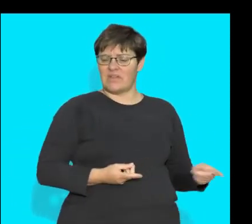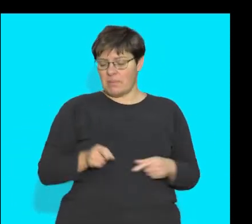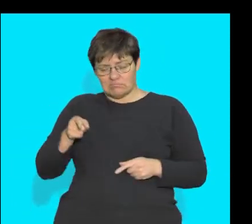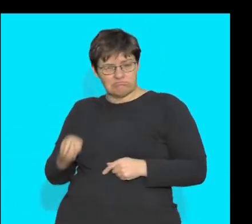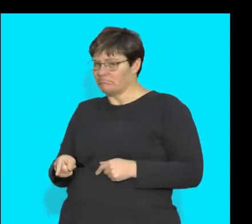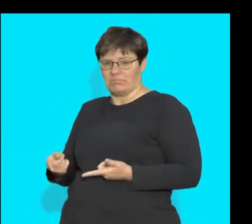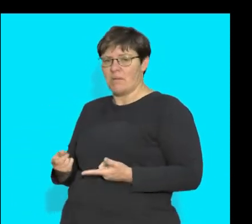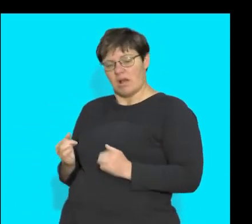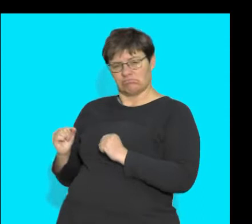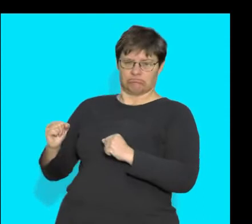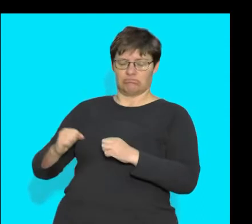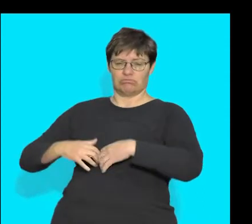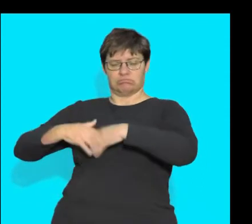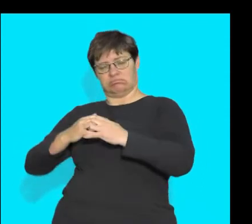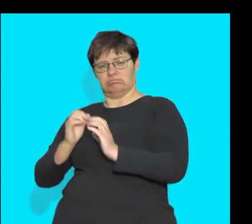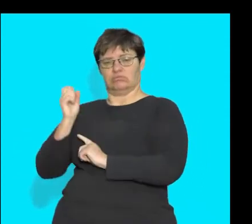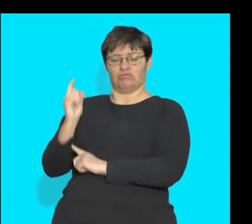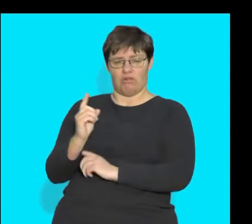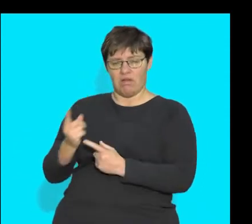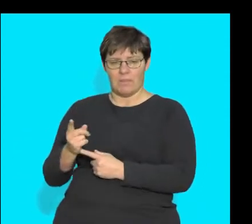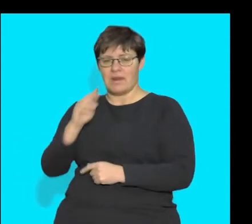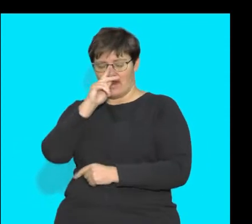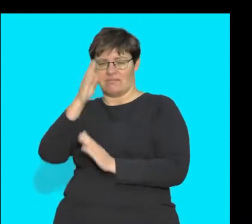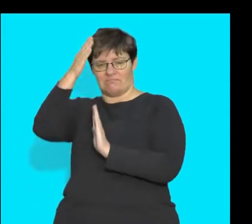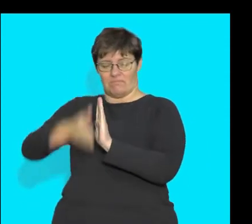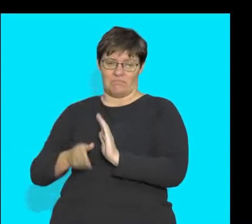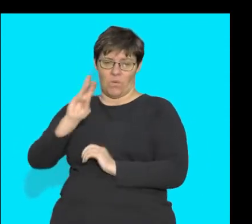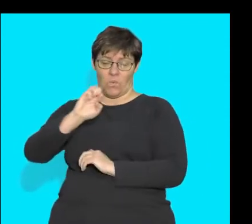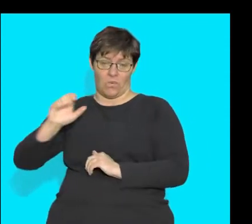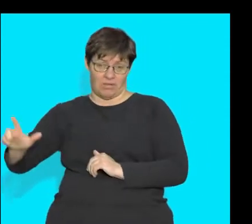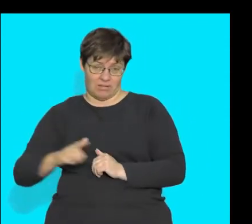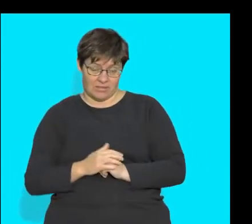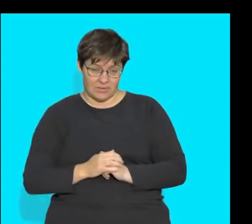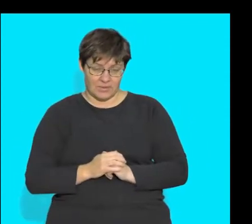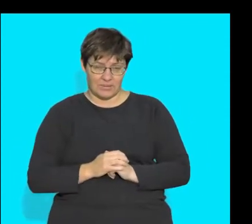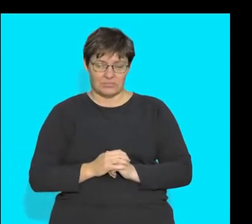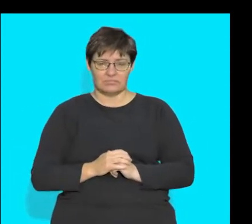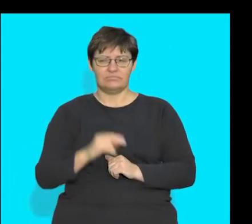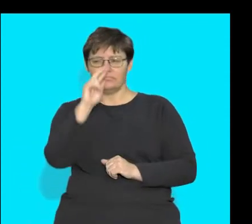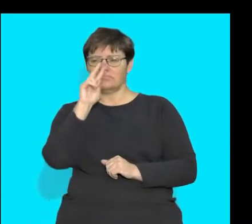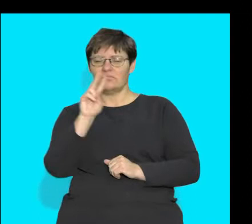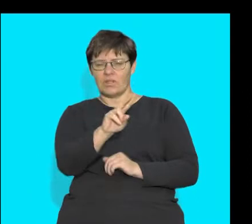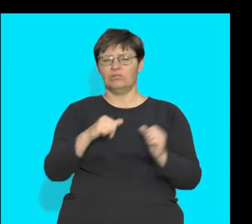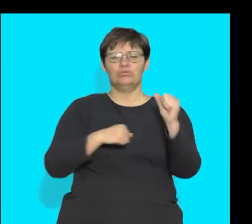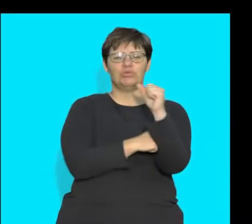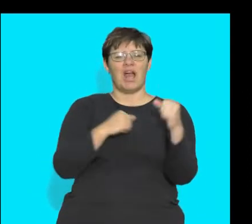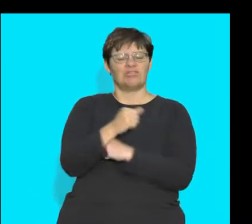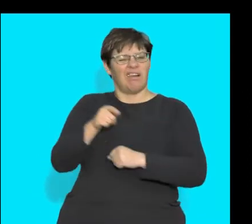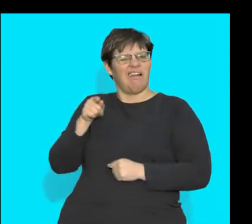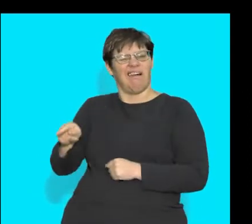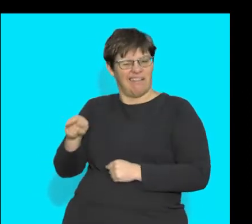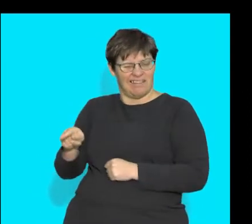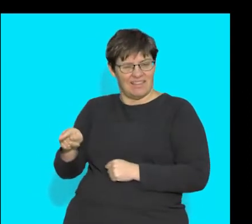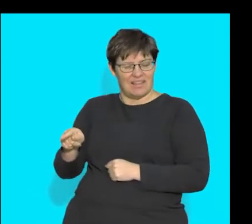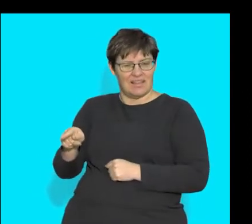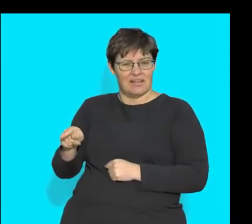their shape, and so they're going to need a cell wall. So if we have a look here at the structure of the plant